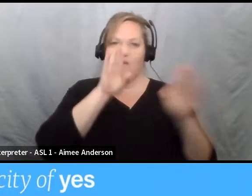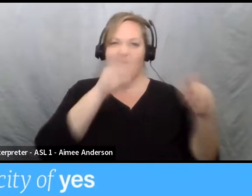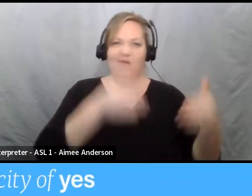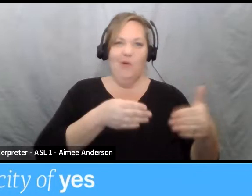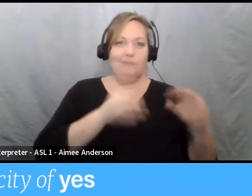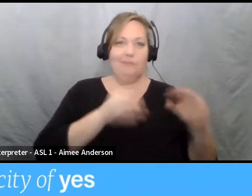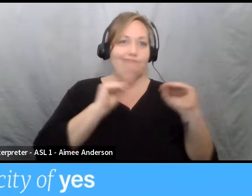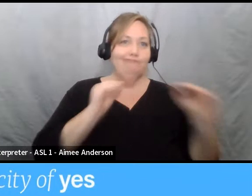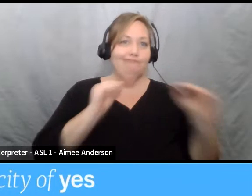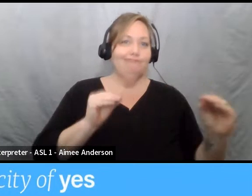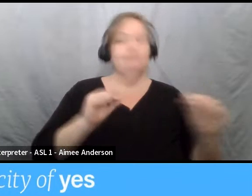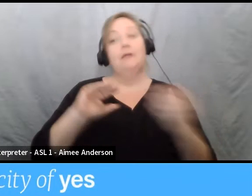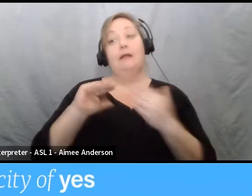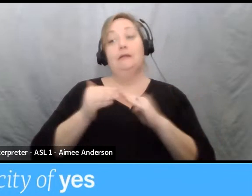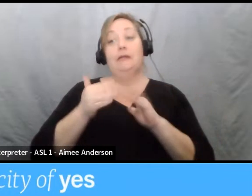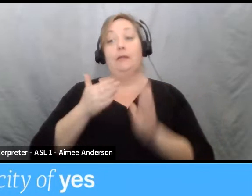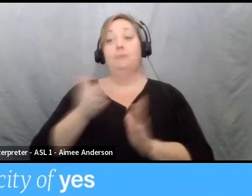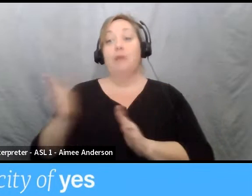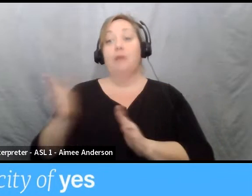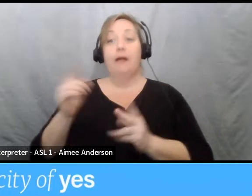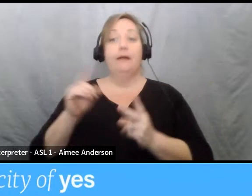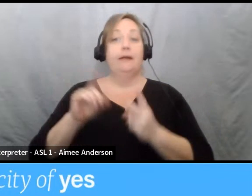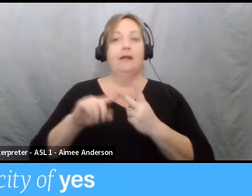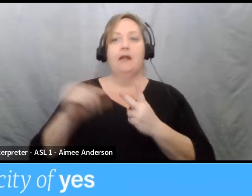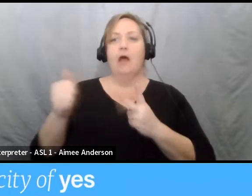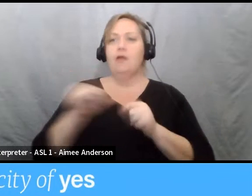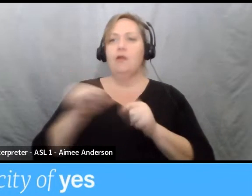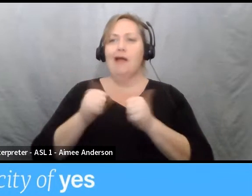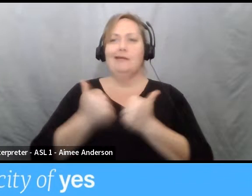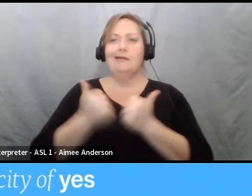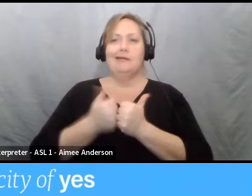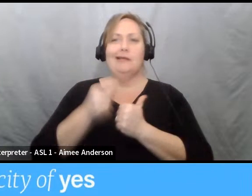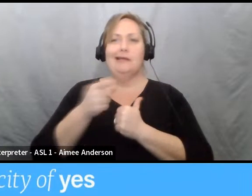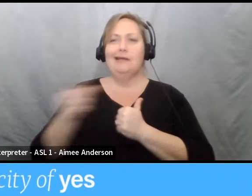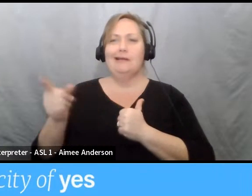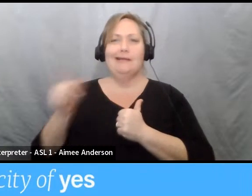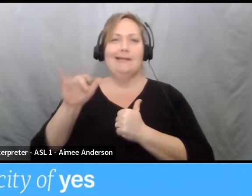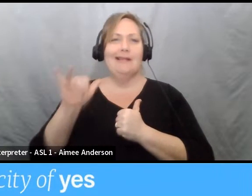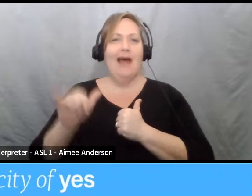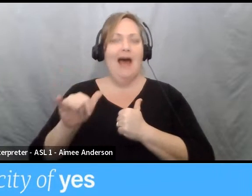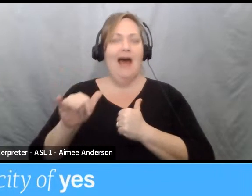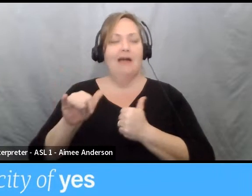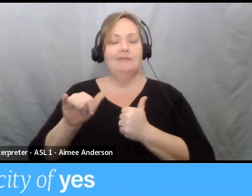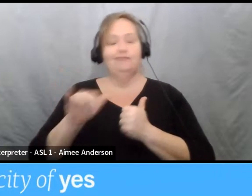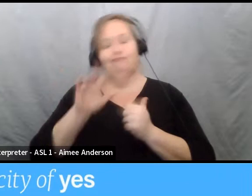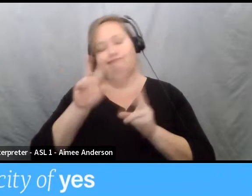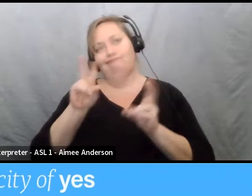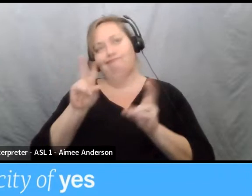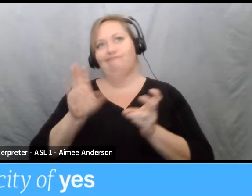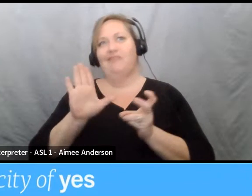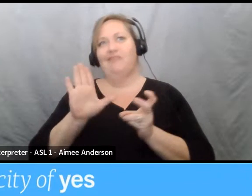at city planning, at sister agencies that deal with affordable housing.